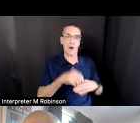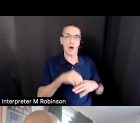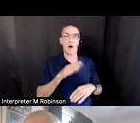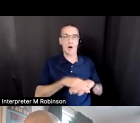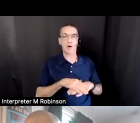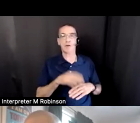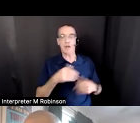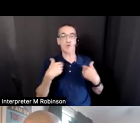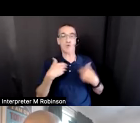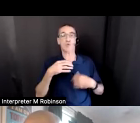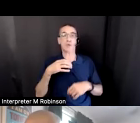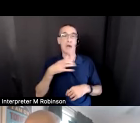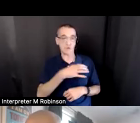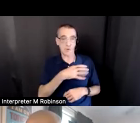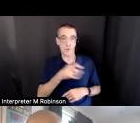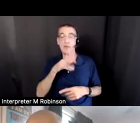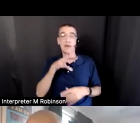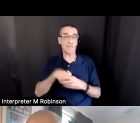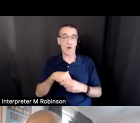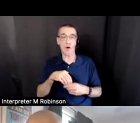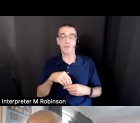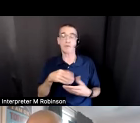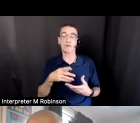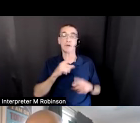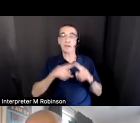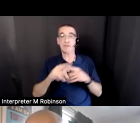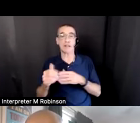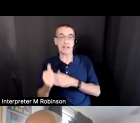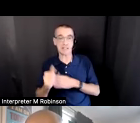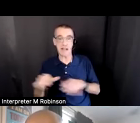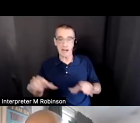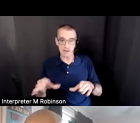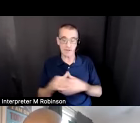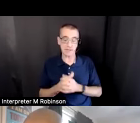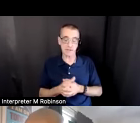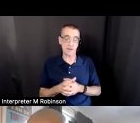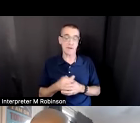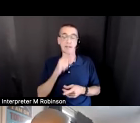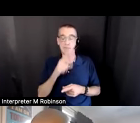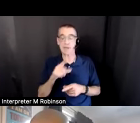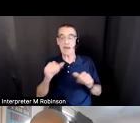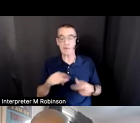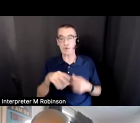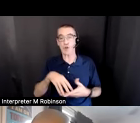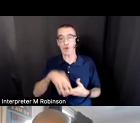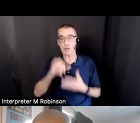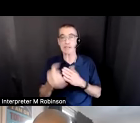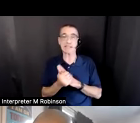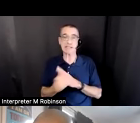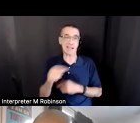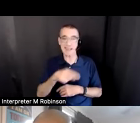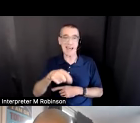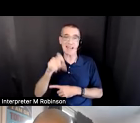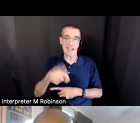a youth council or being involved in different leadership activities. It's being able to learn the skills that they need